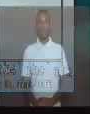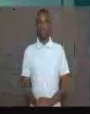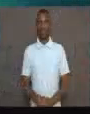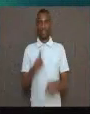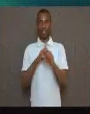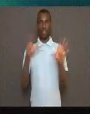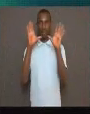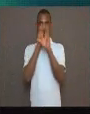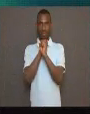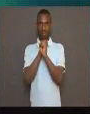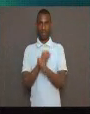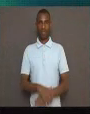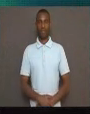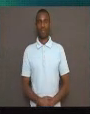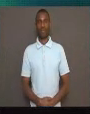Time's up.